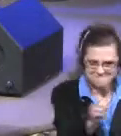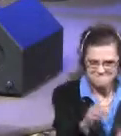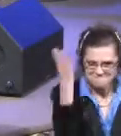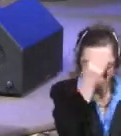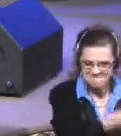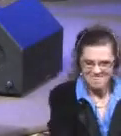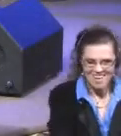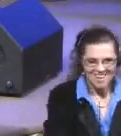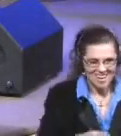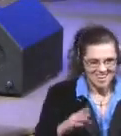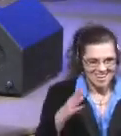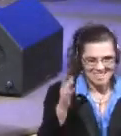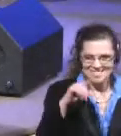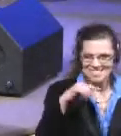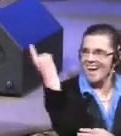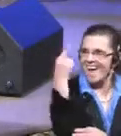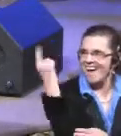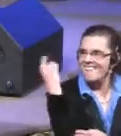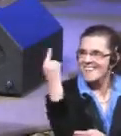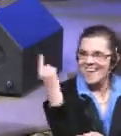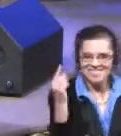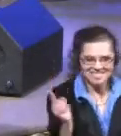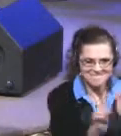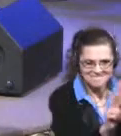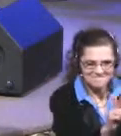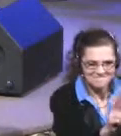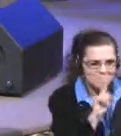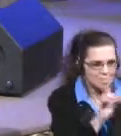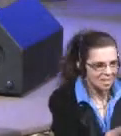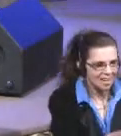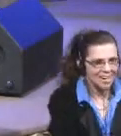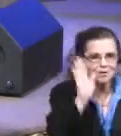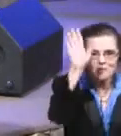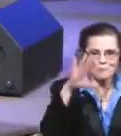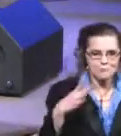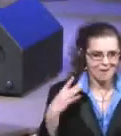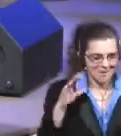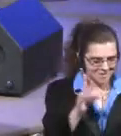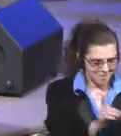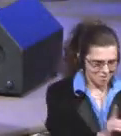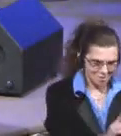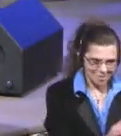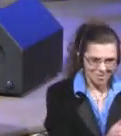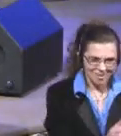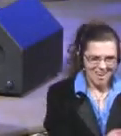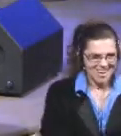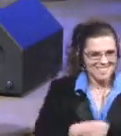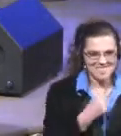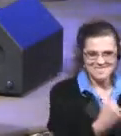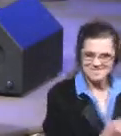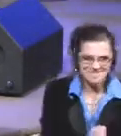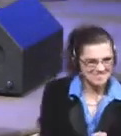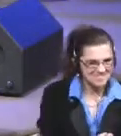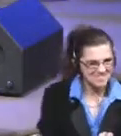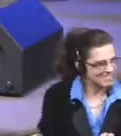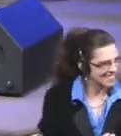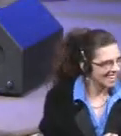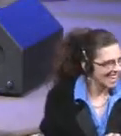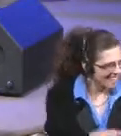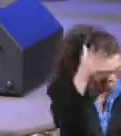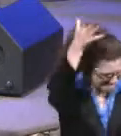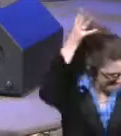In Hebrews, he's the blood of the everlasting covenant. In James, he is the great physician. In 1st, 2nd Peter, he's our chief shepherd, who soon shall appear with a